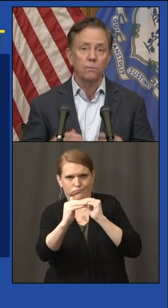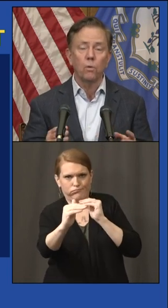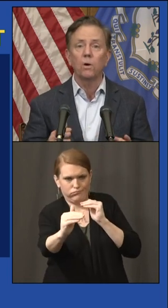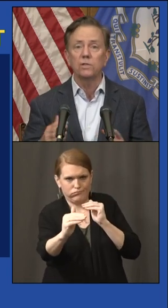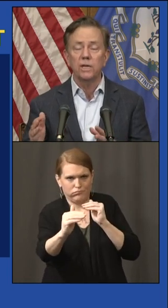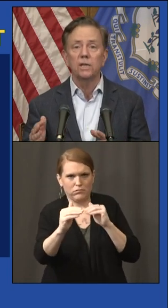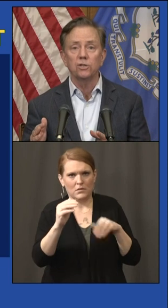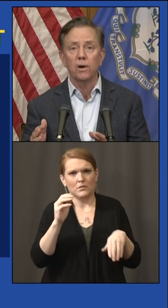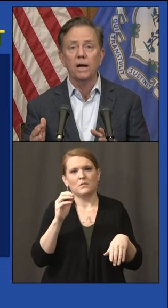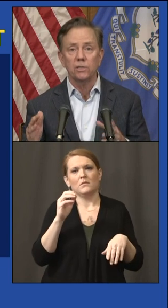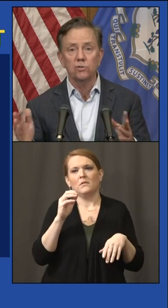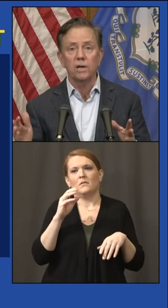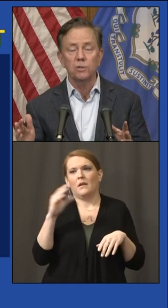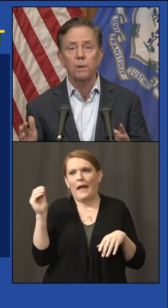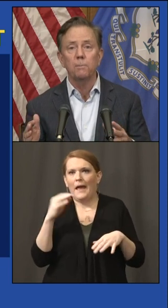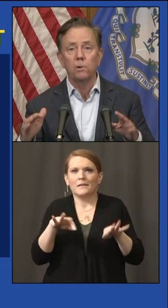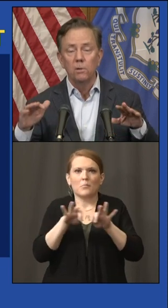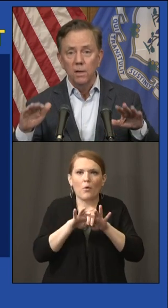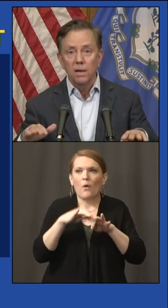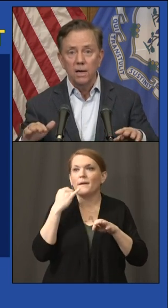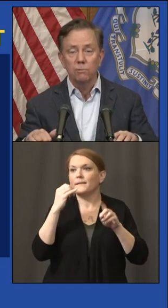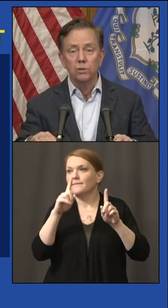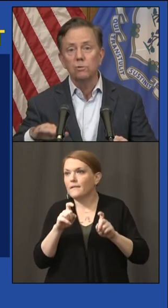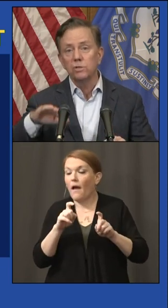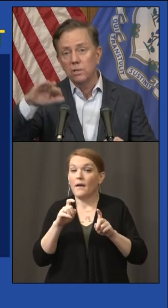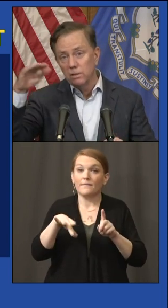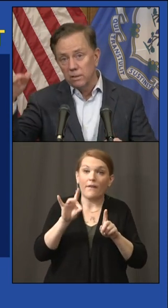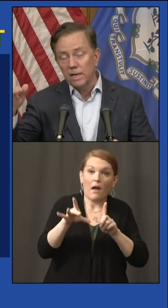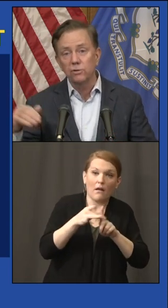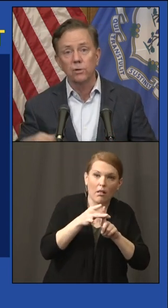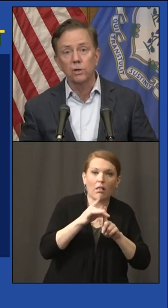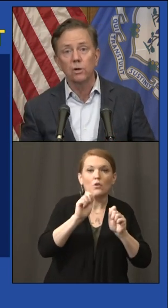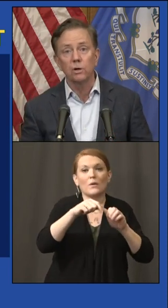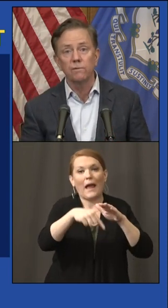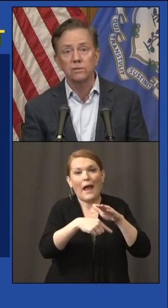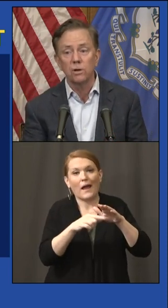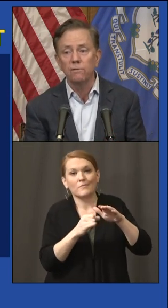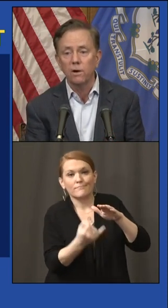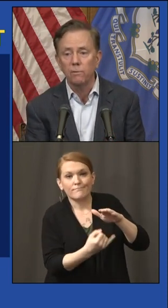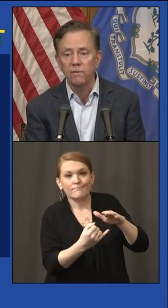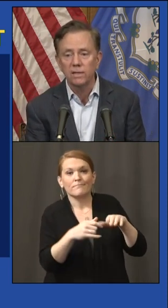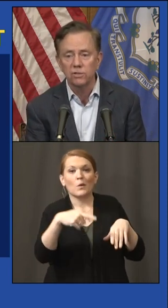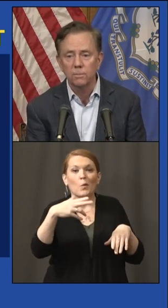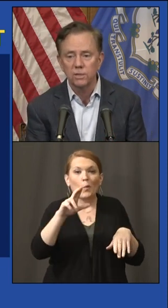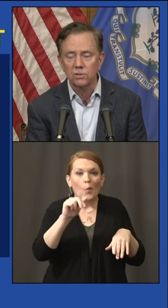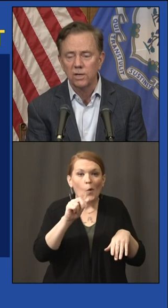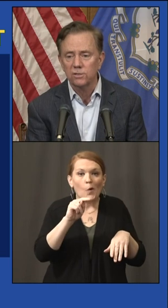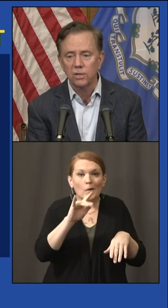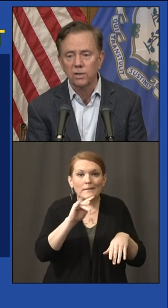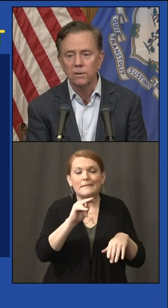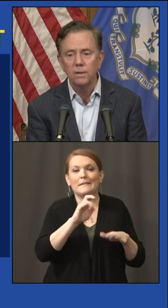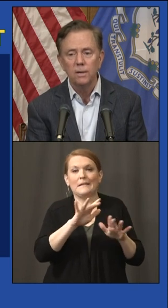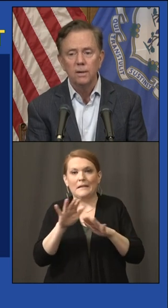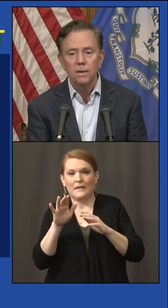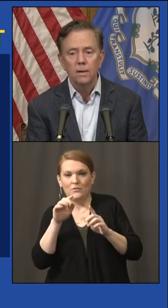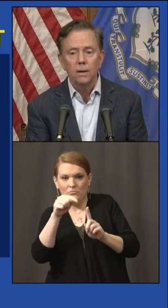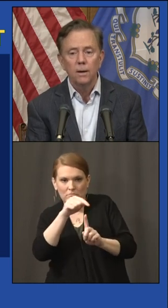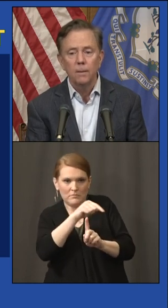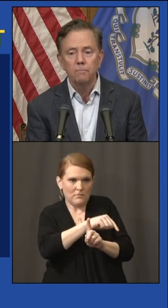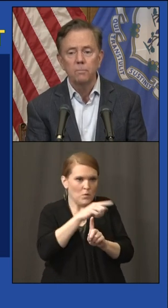can quarantine and track and trace people and reduce the nature of the curve. And so far, we've had some success there.